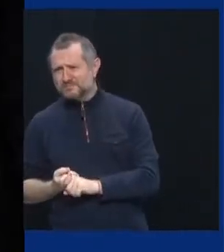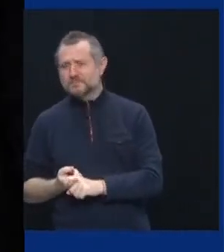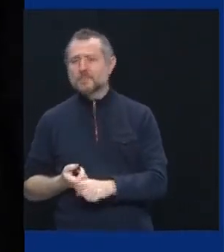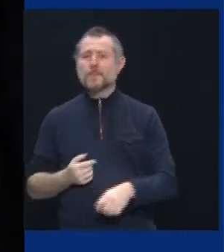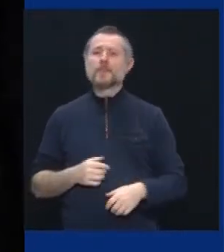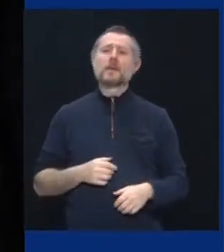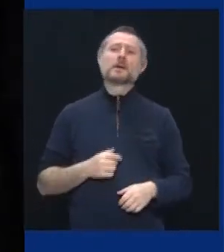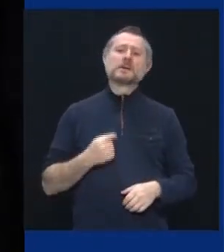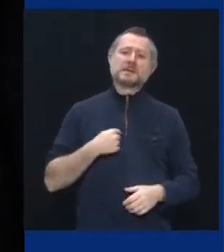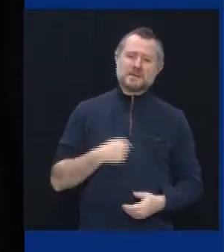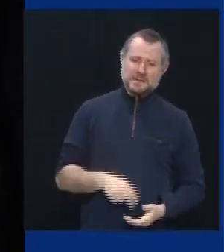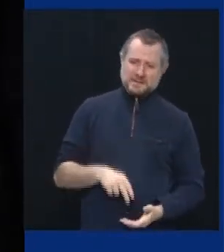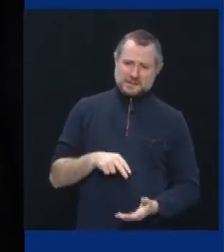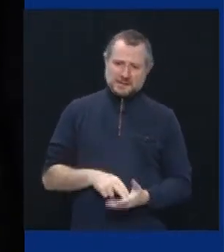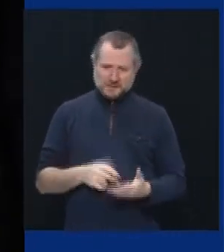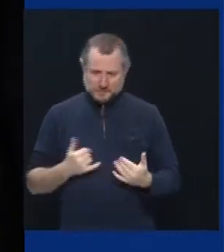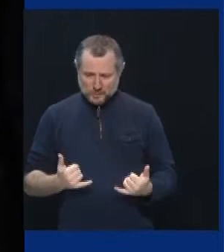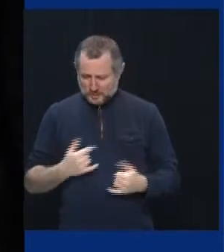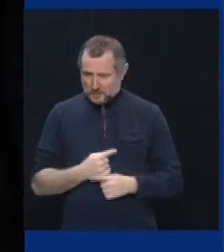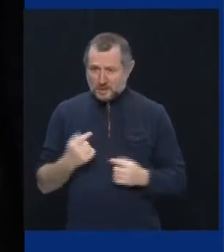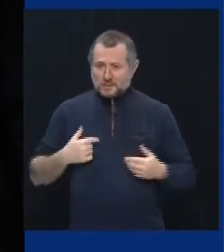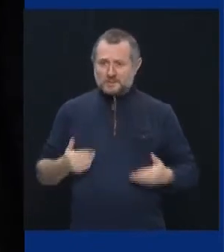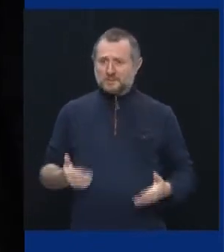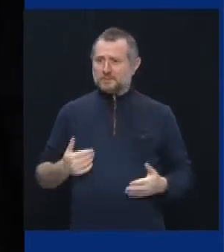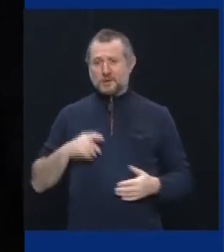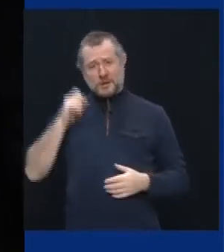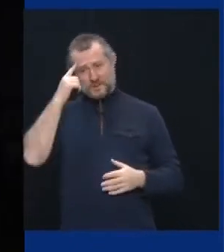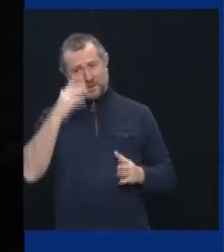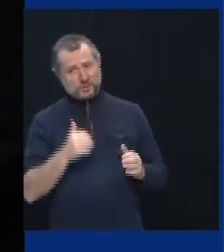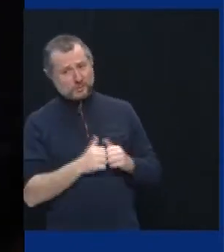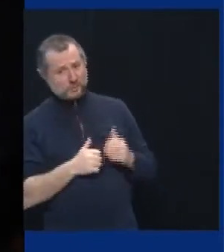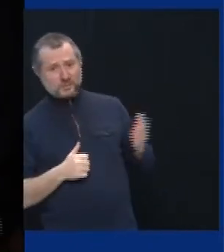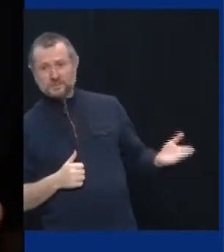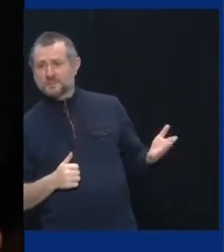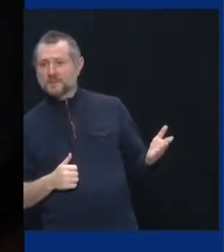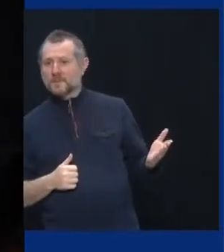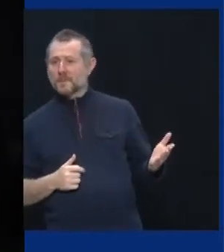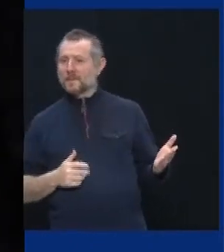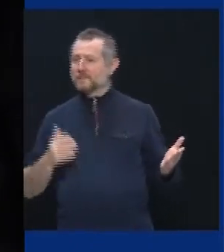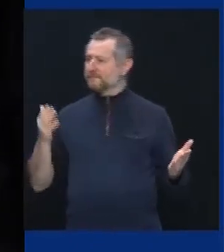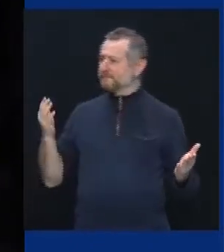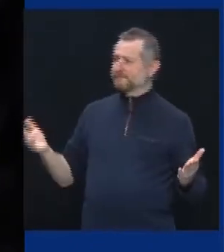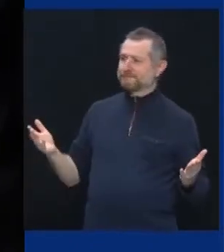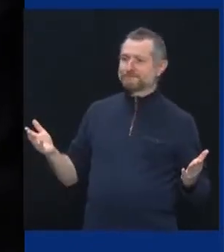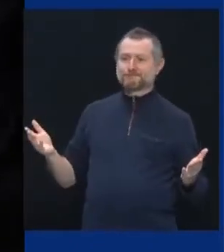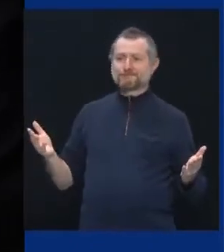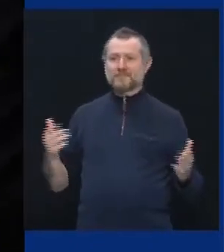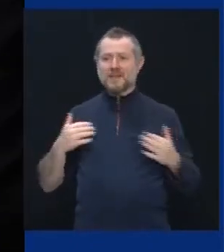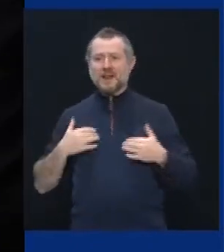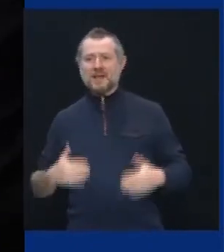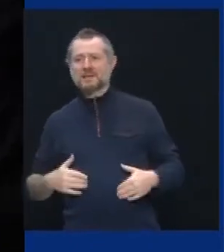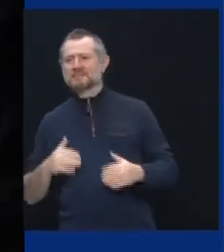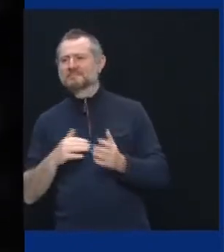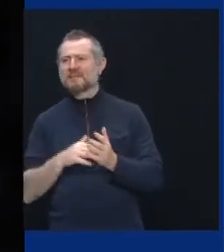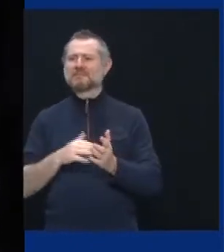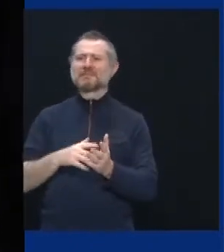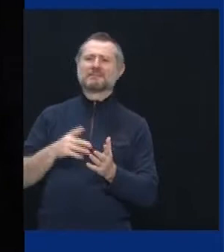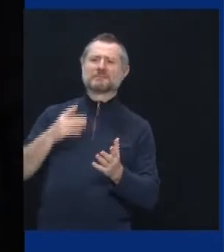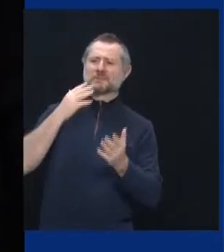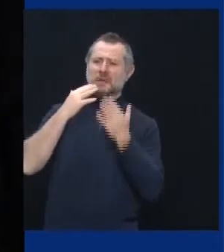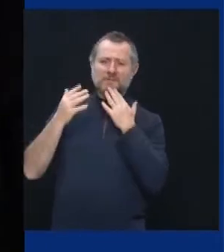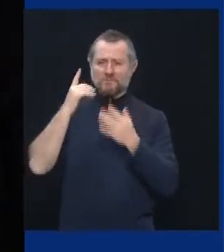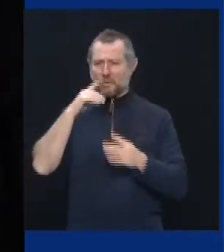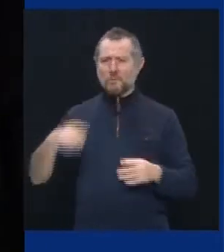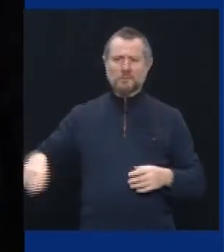to remind the governor and the health people for coming into our